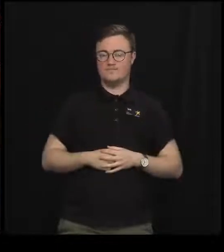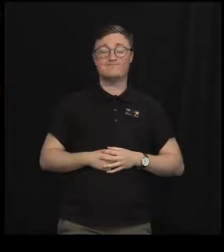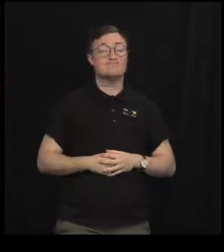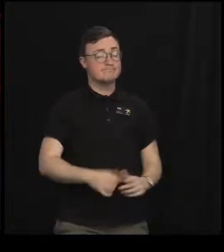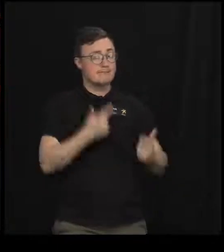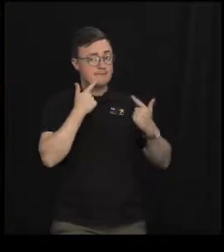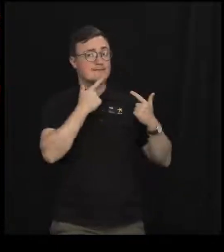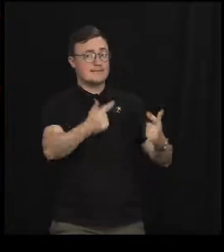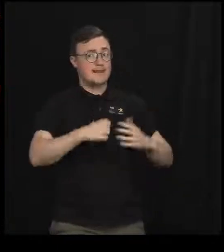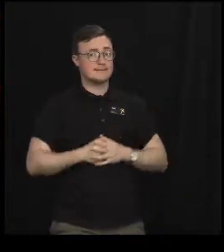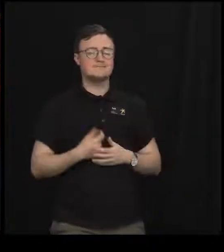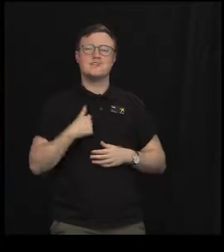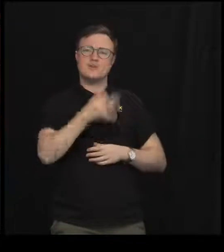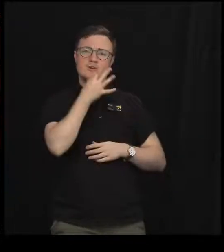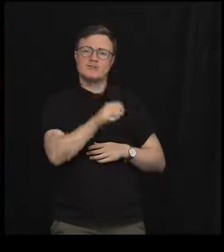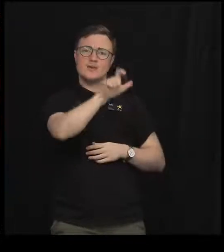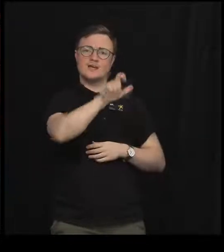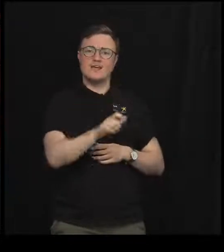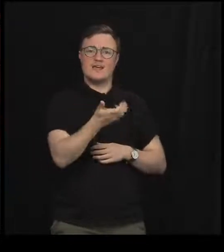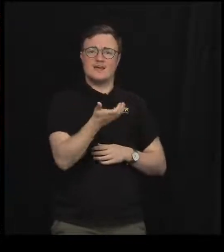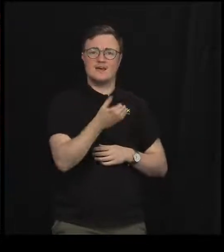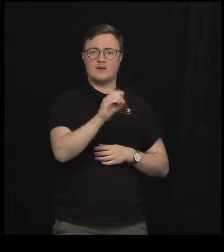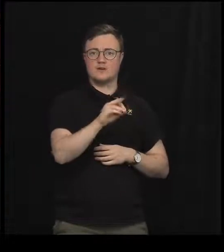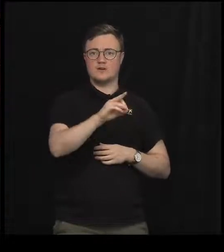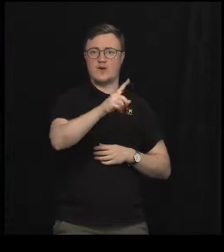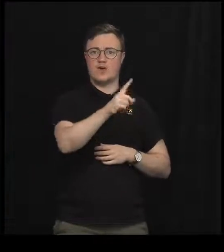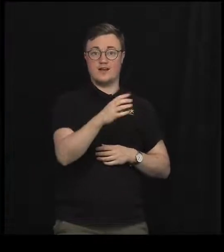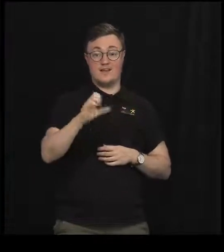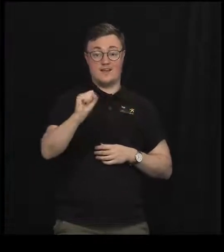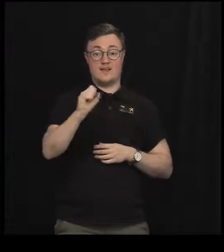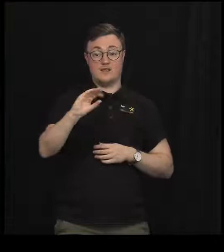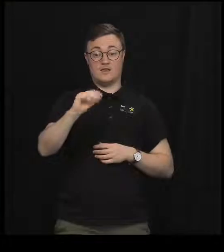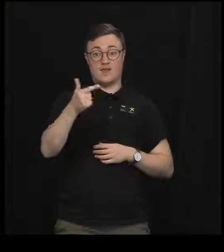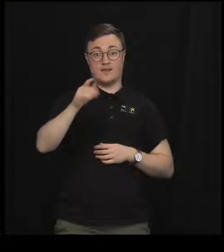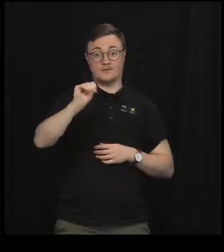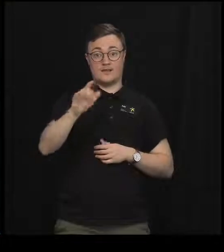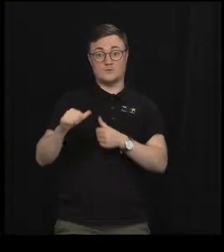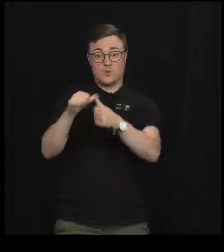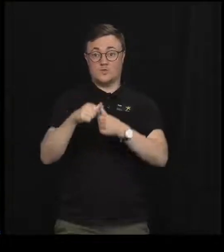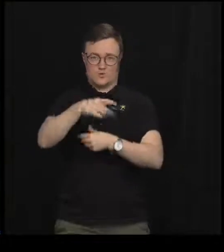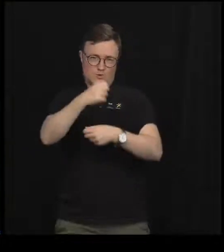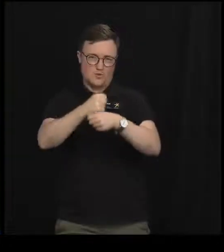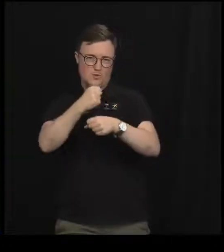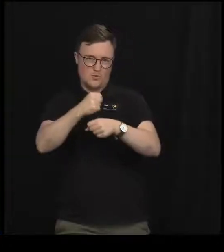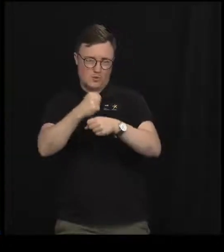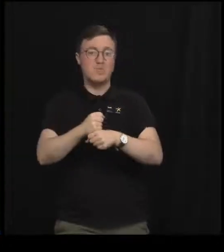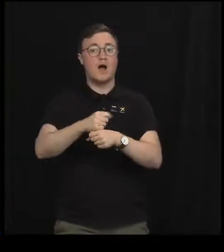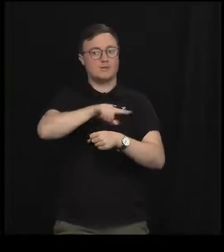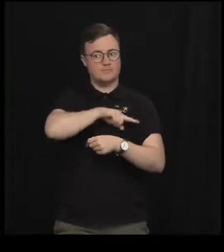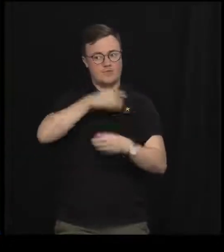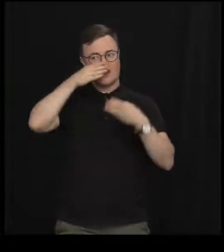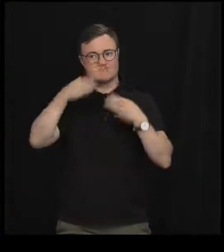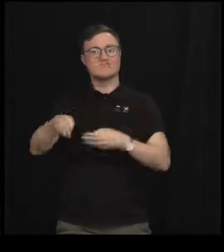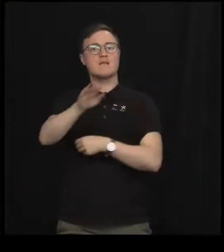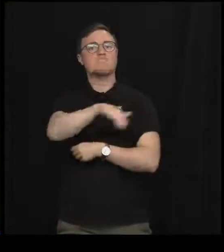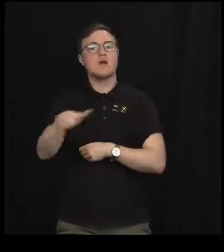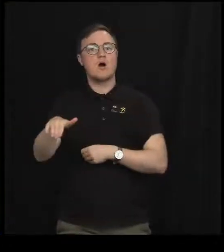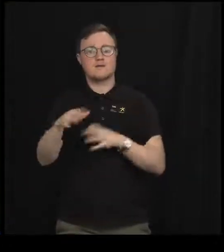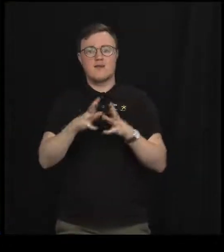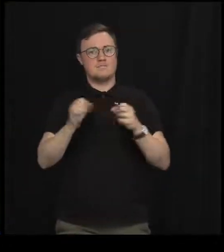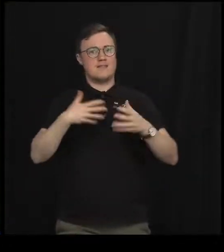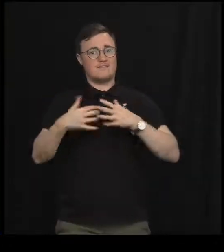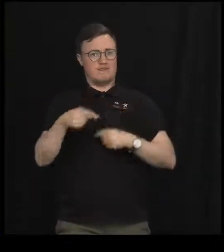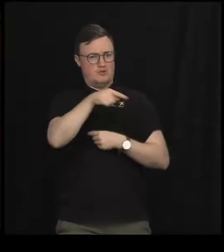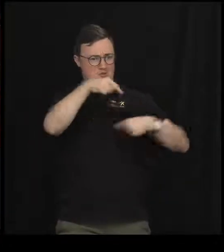Carl, we know the Gates Foundation is very interested in children's health and development around the world. But why are you here